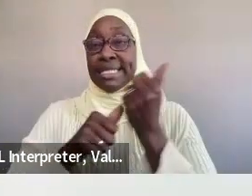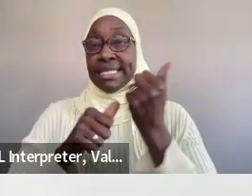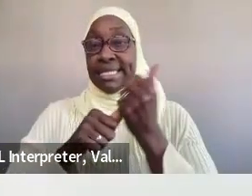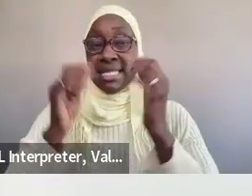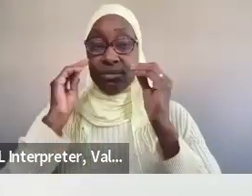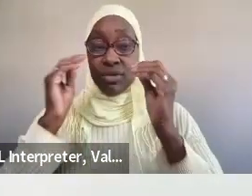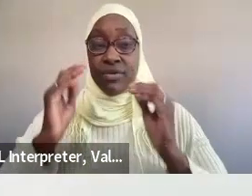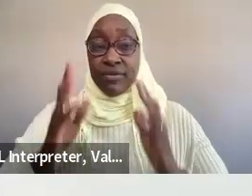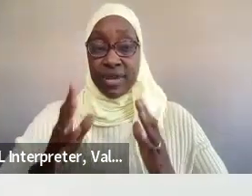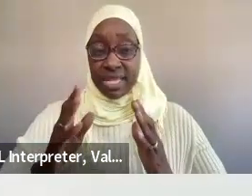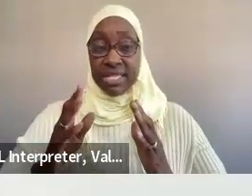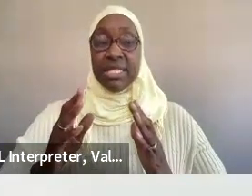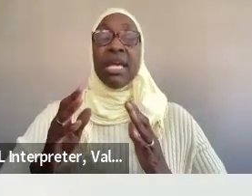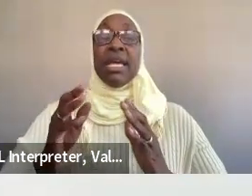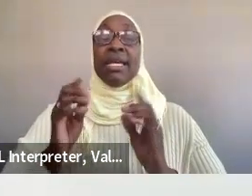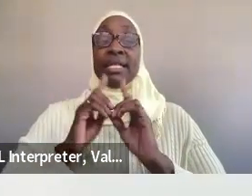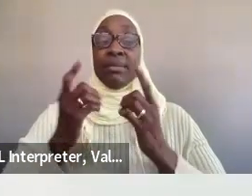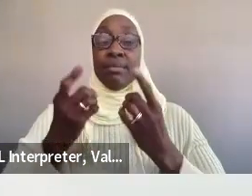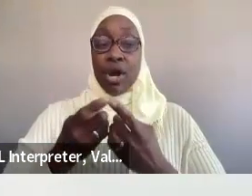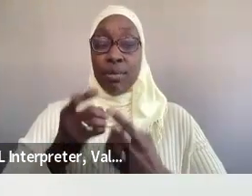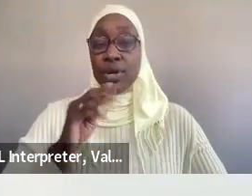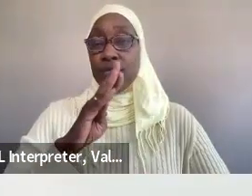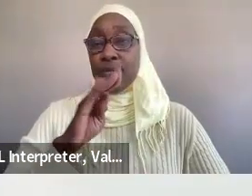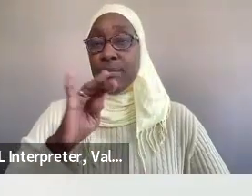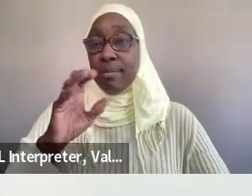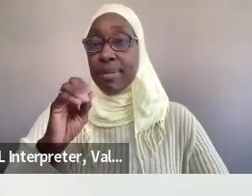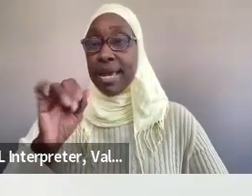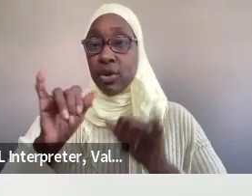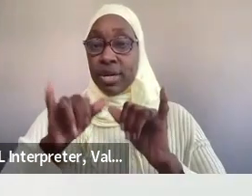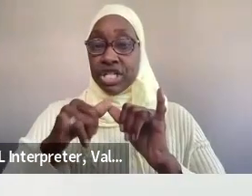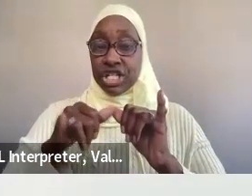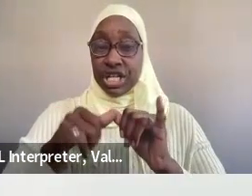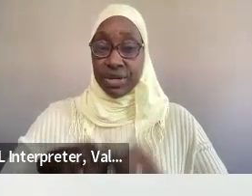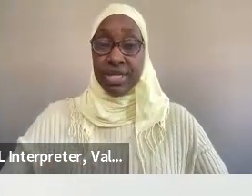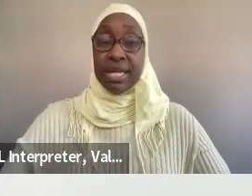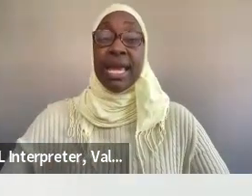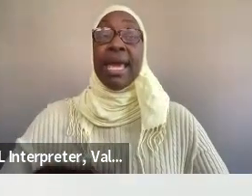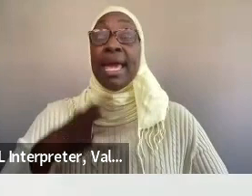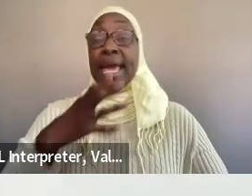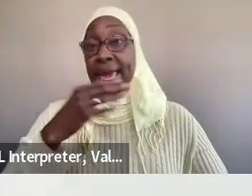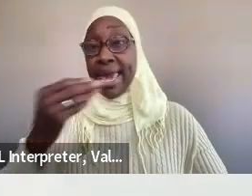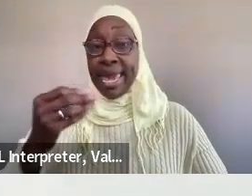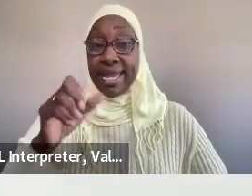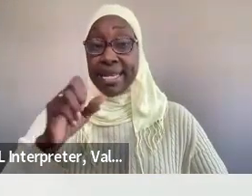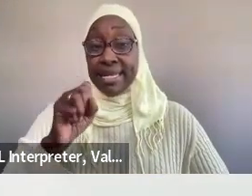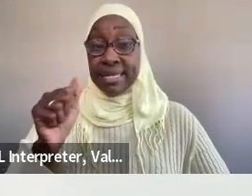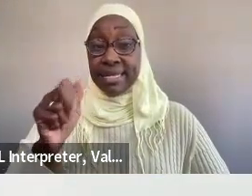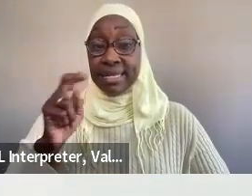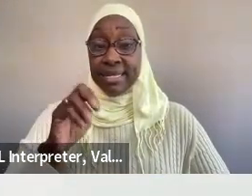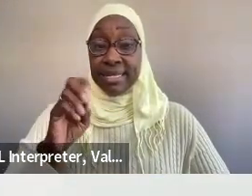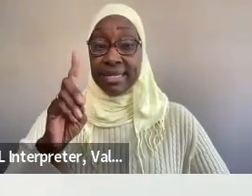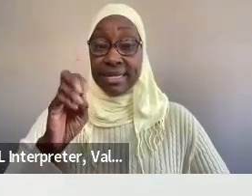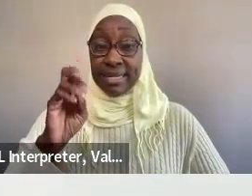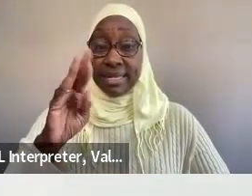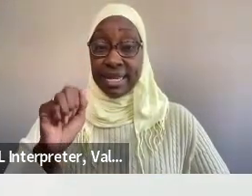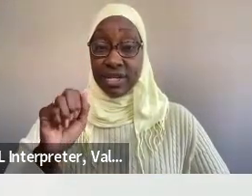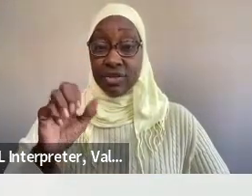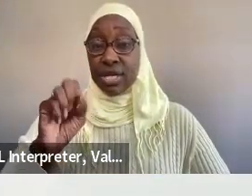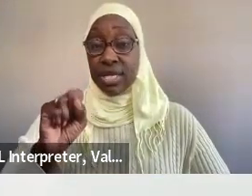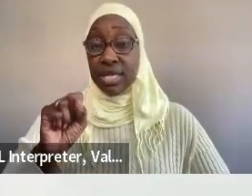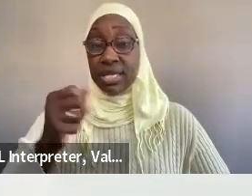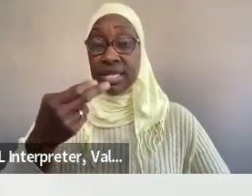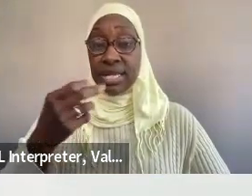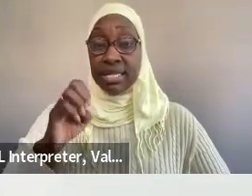by Professor Sandra Scheffelbein, a professor in the bioengineering and mechanical engineering. And I'm the Allied